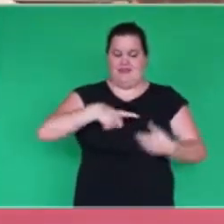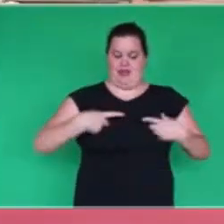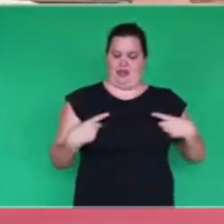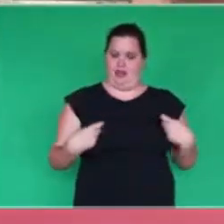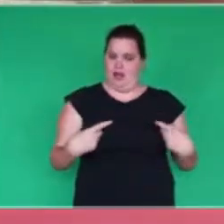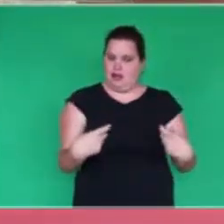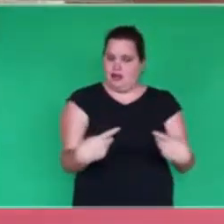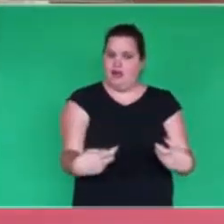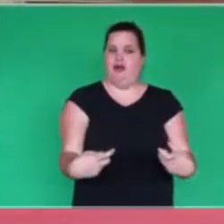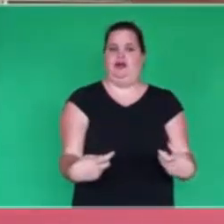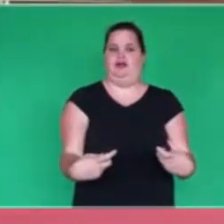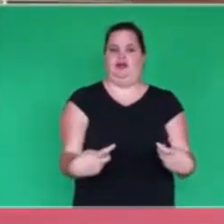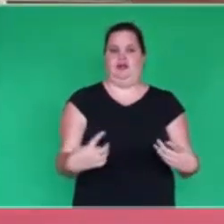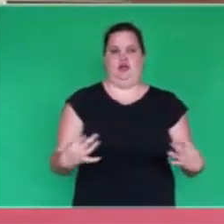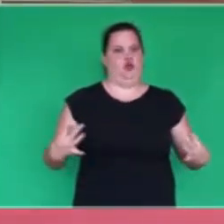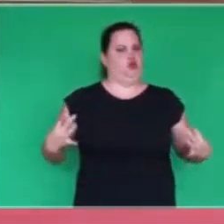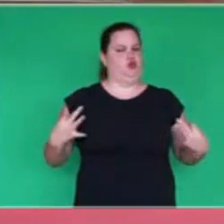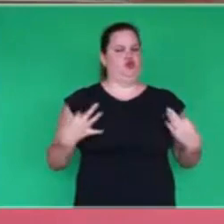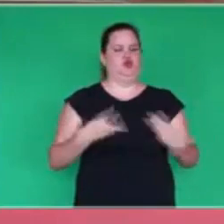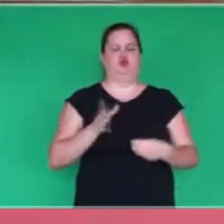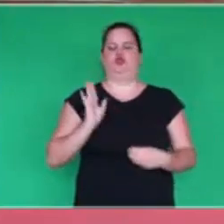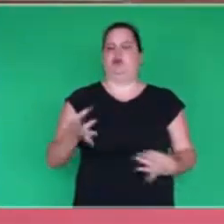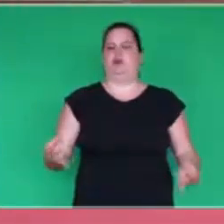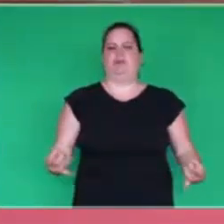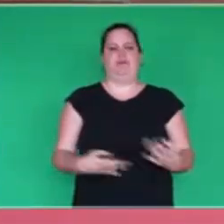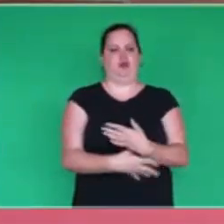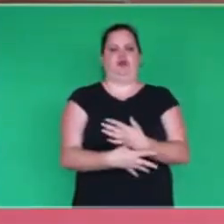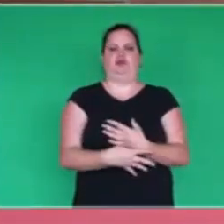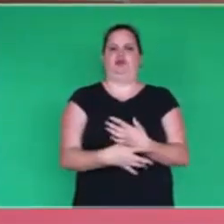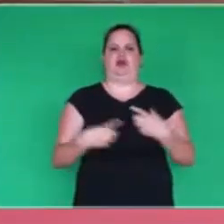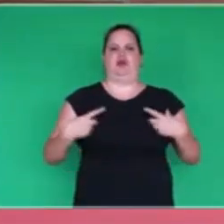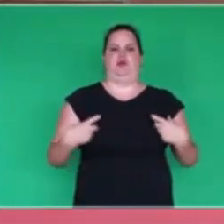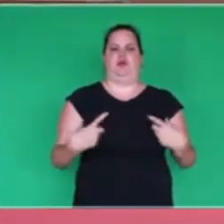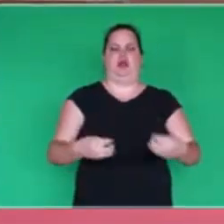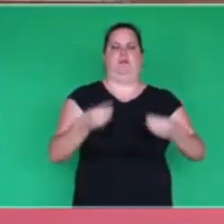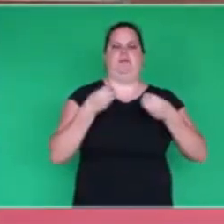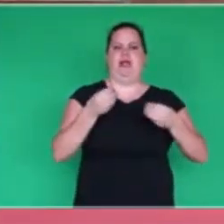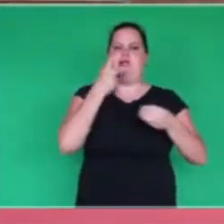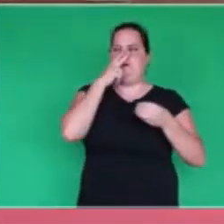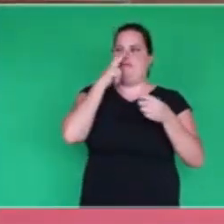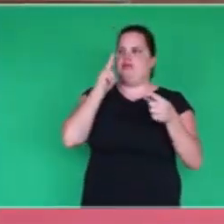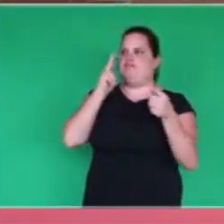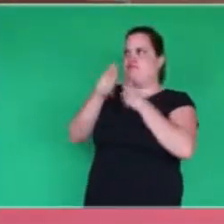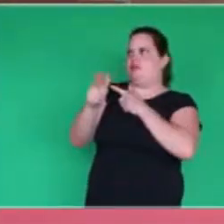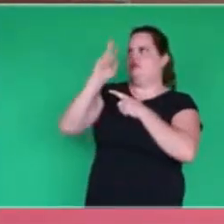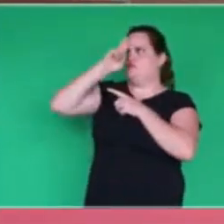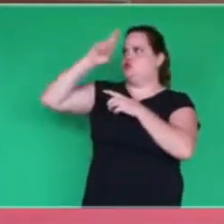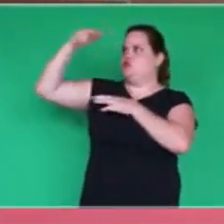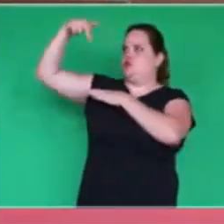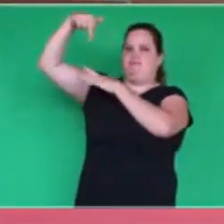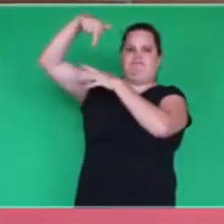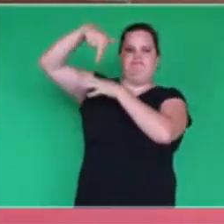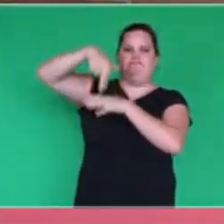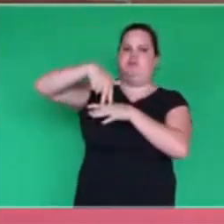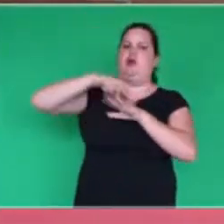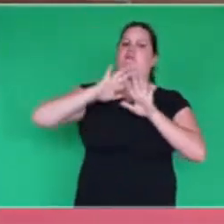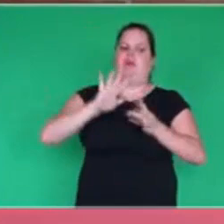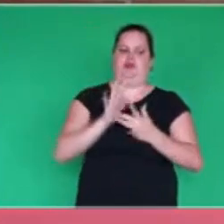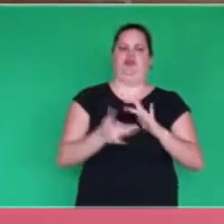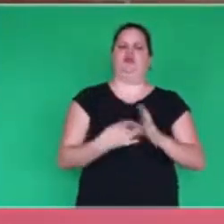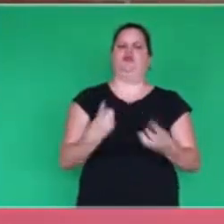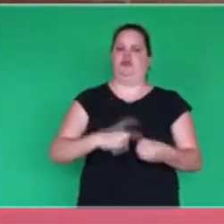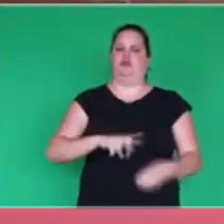Revelation and also in the book of Ezekiel. It is the battle of Armageddon. This